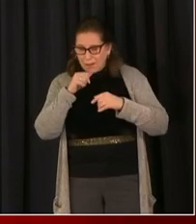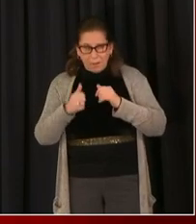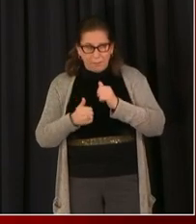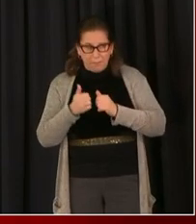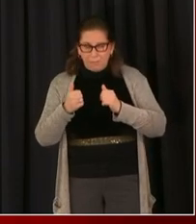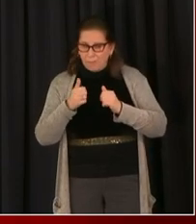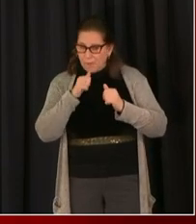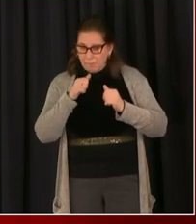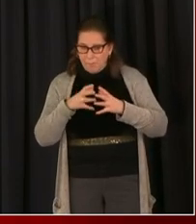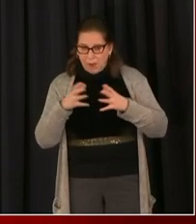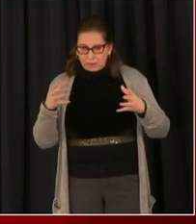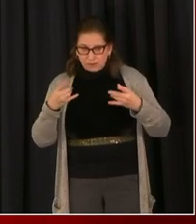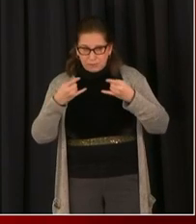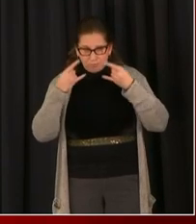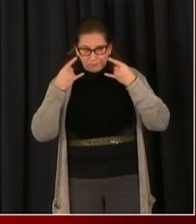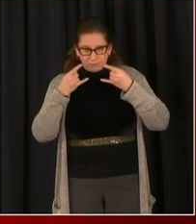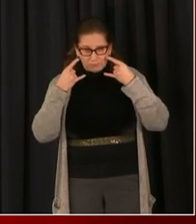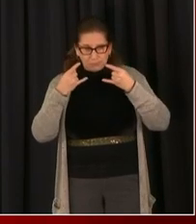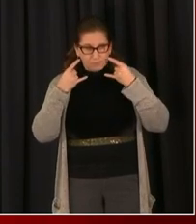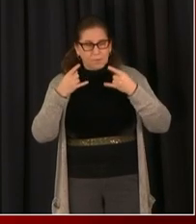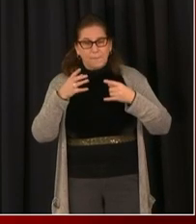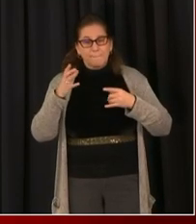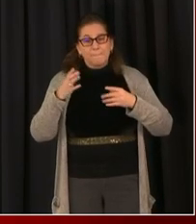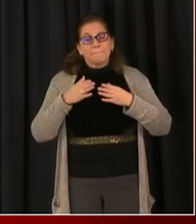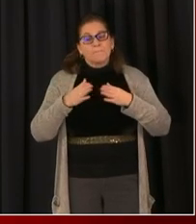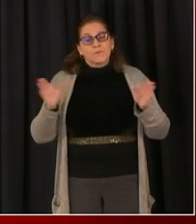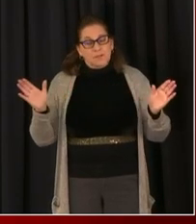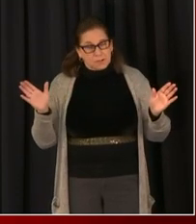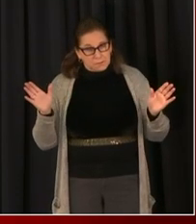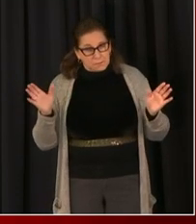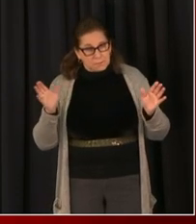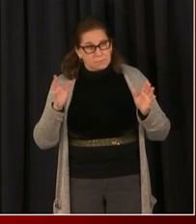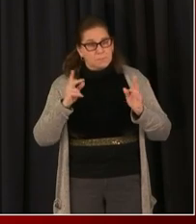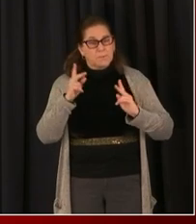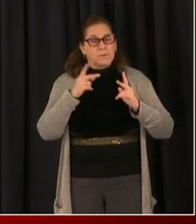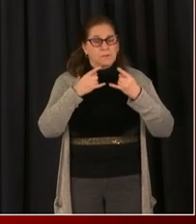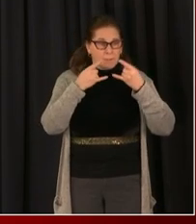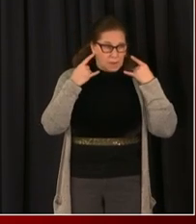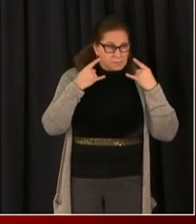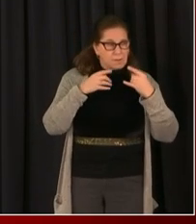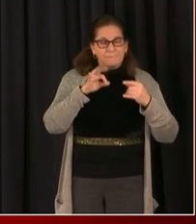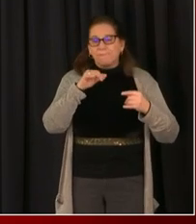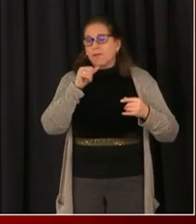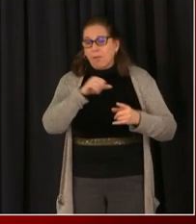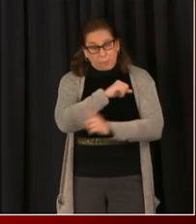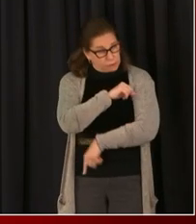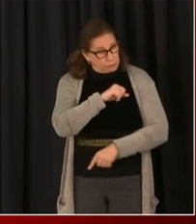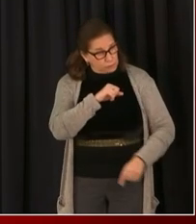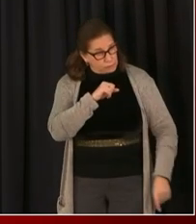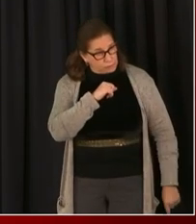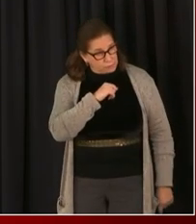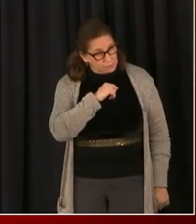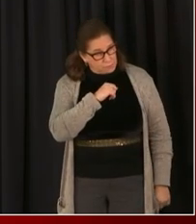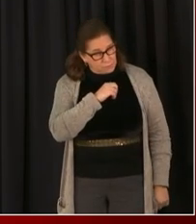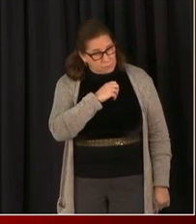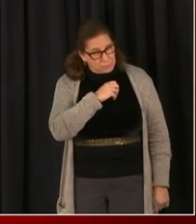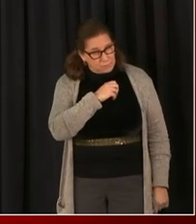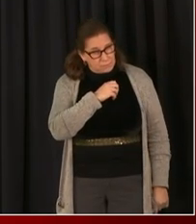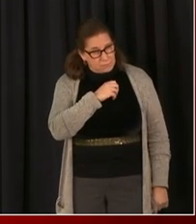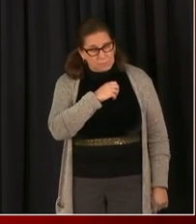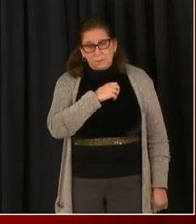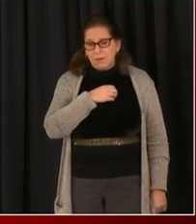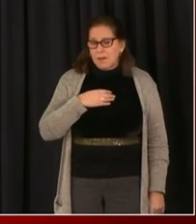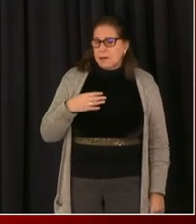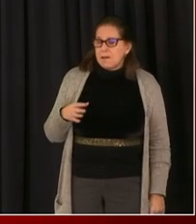perhaps? So we've started to do mask audits, and I think we'll have that data ready to